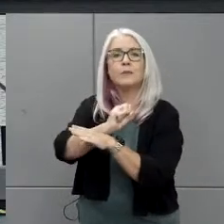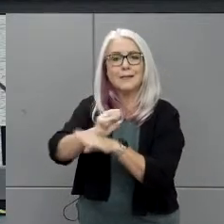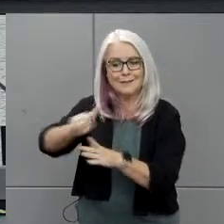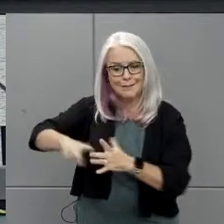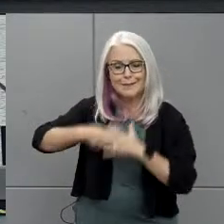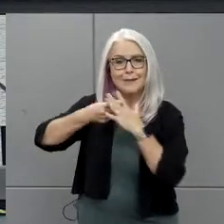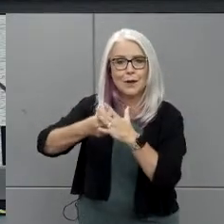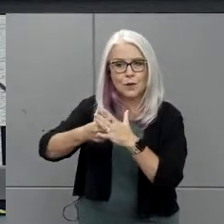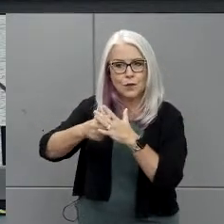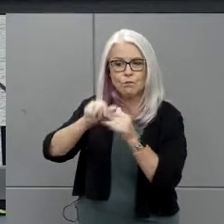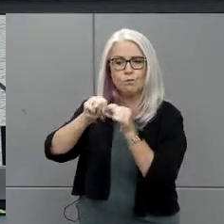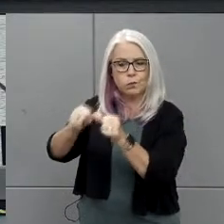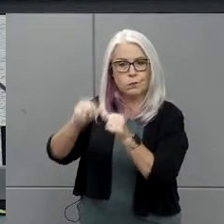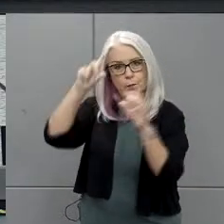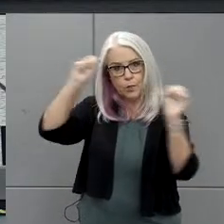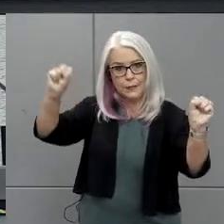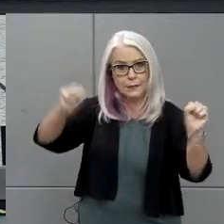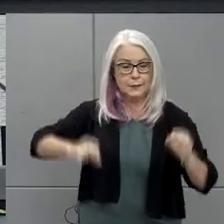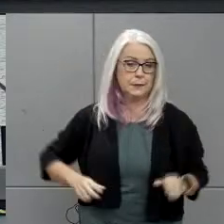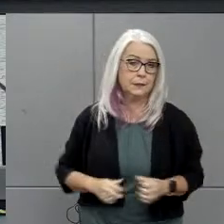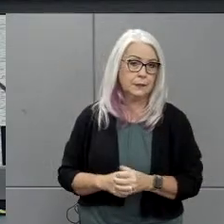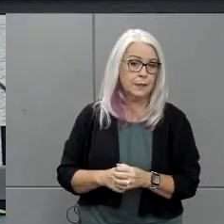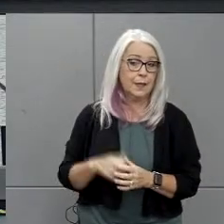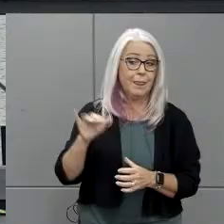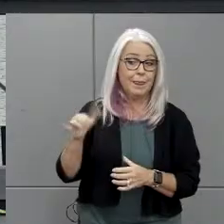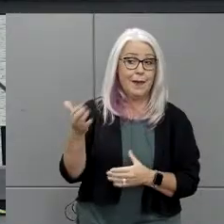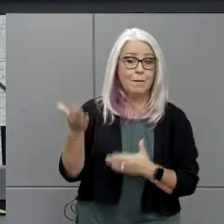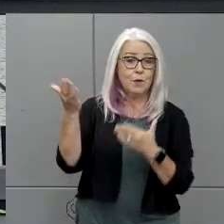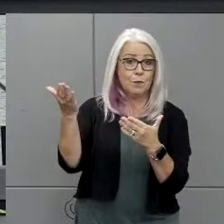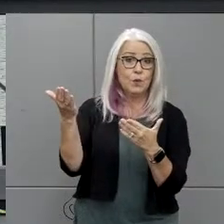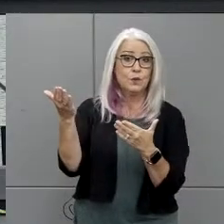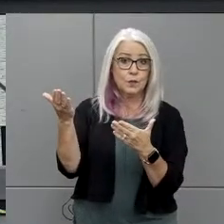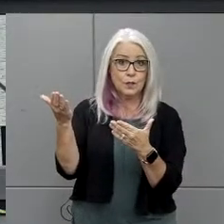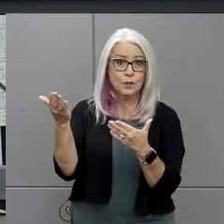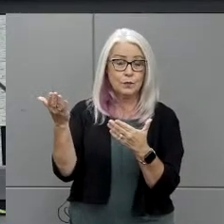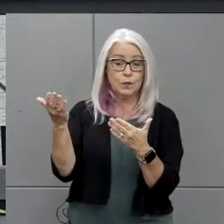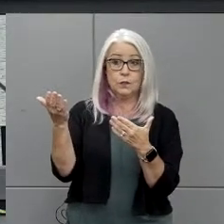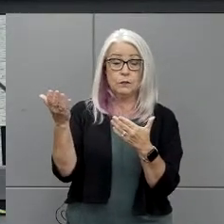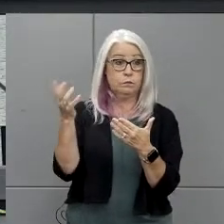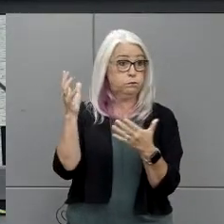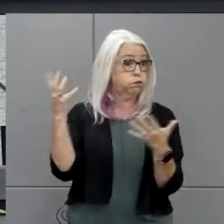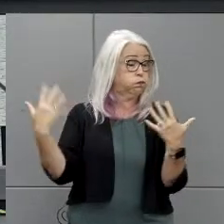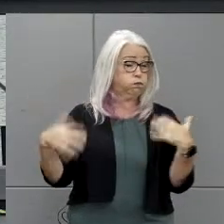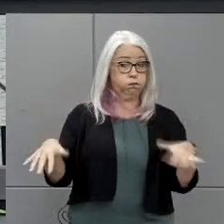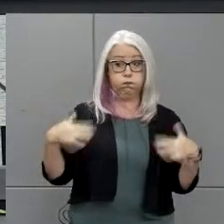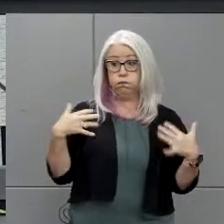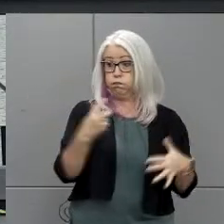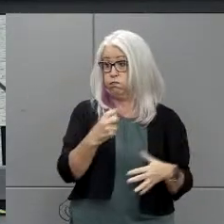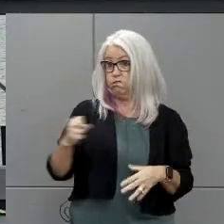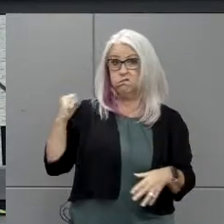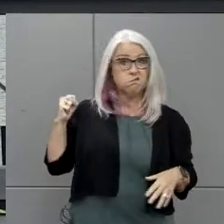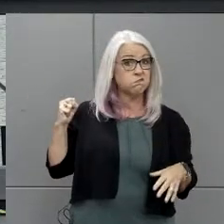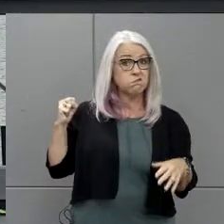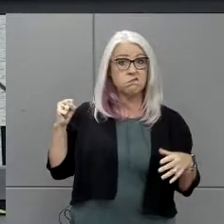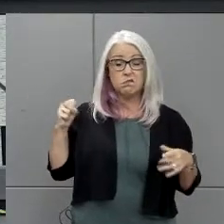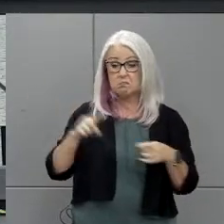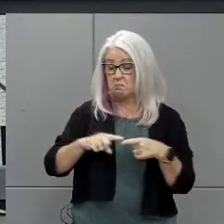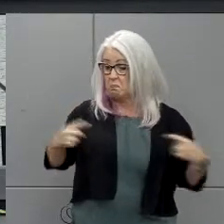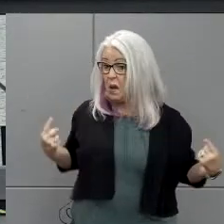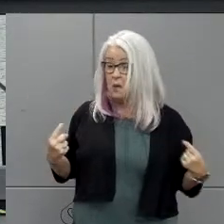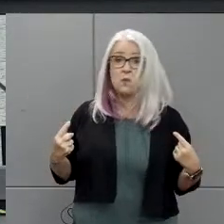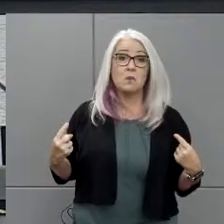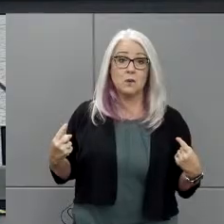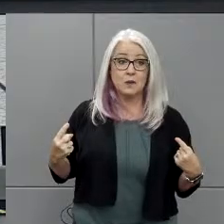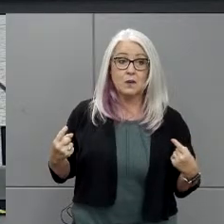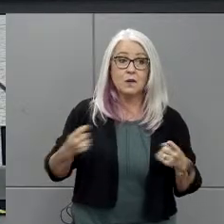as president. That proposal was dramatically refused by the other two